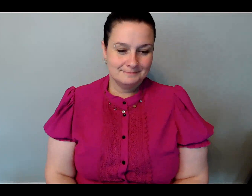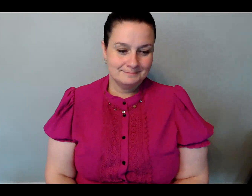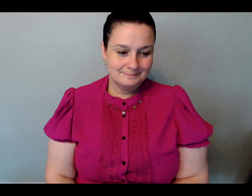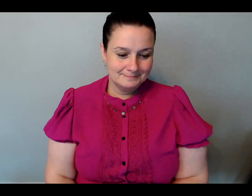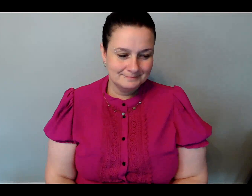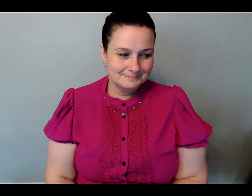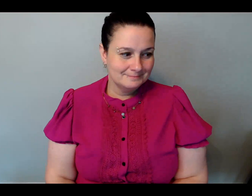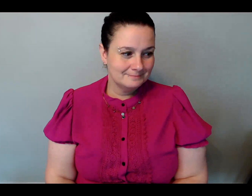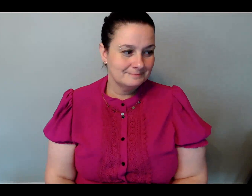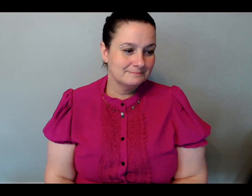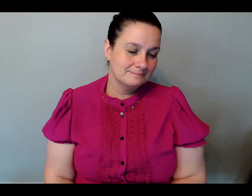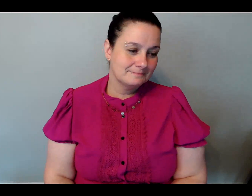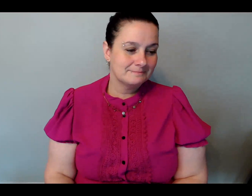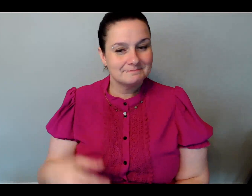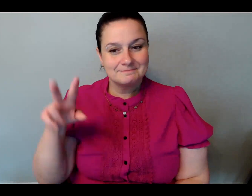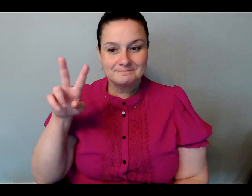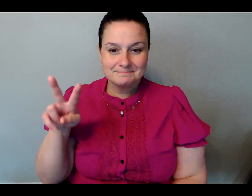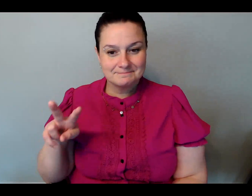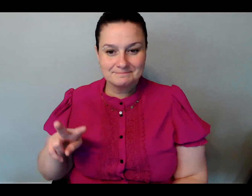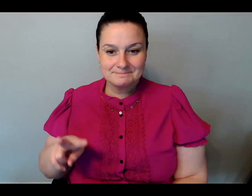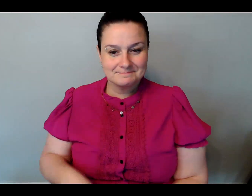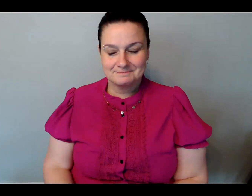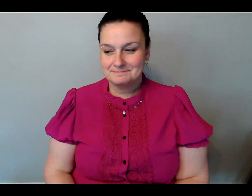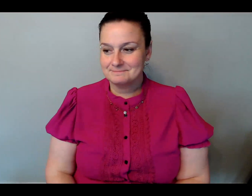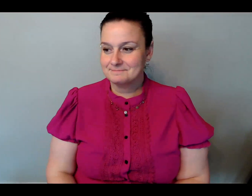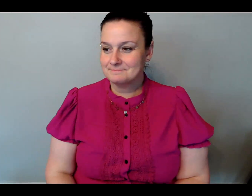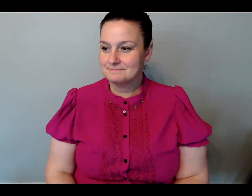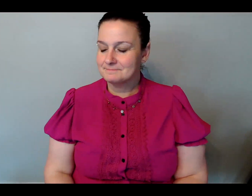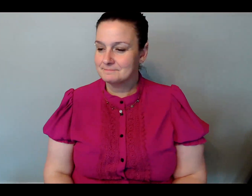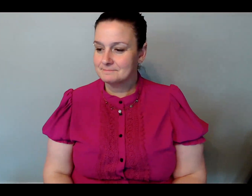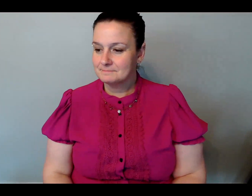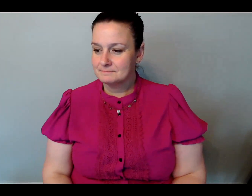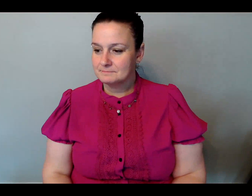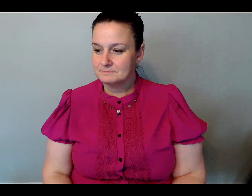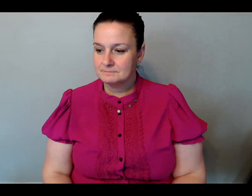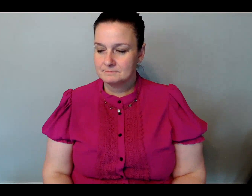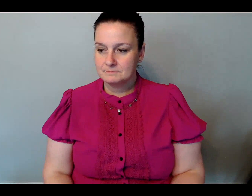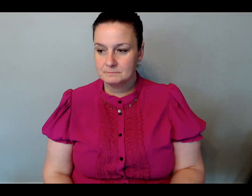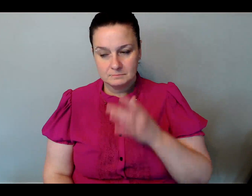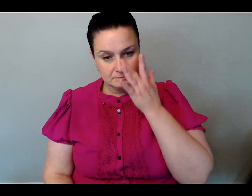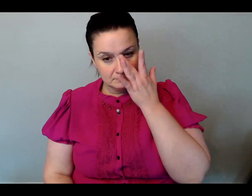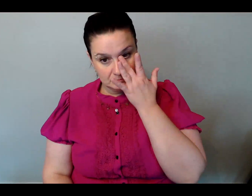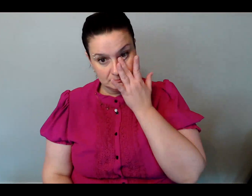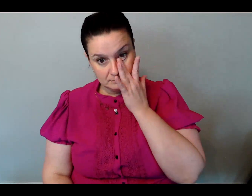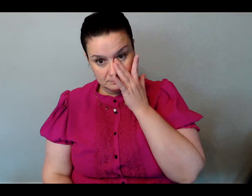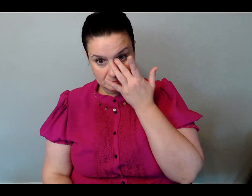just reading. Um,